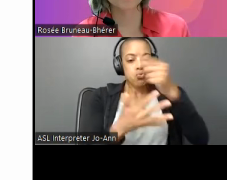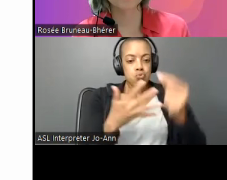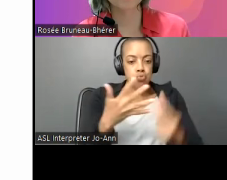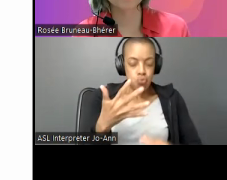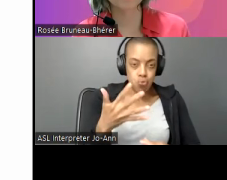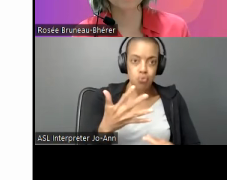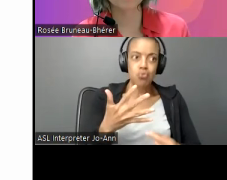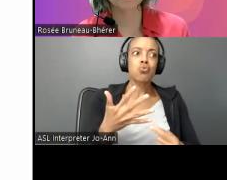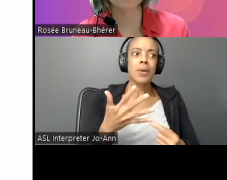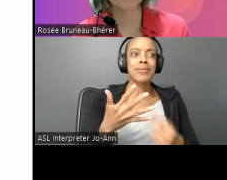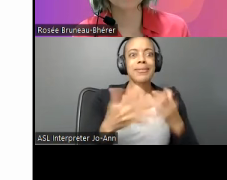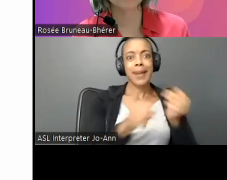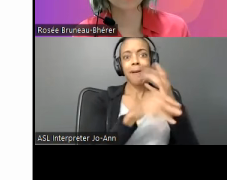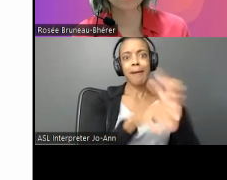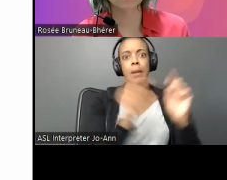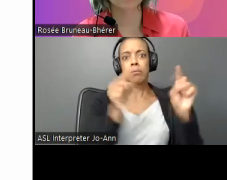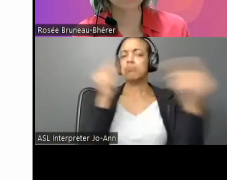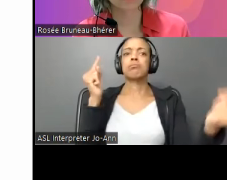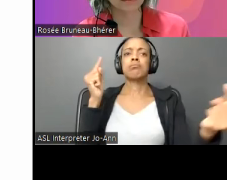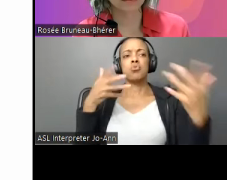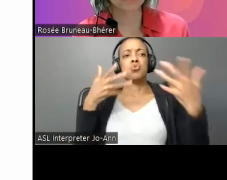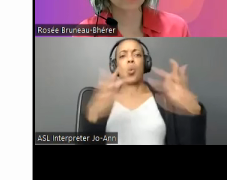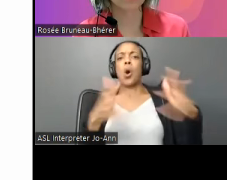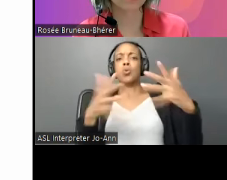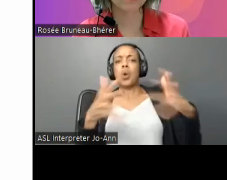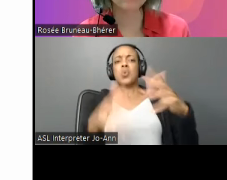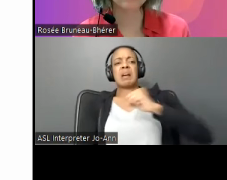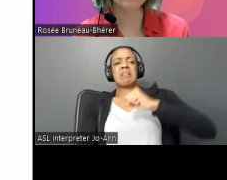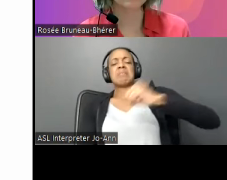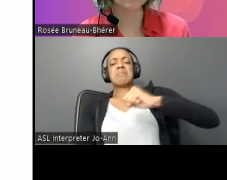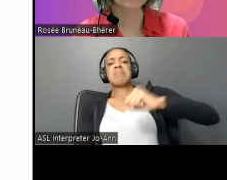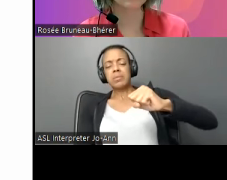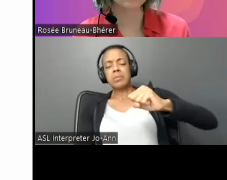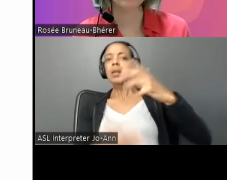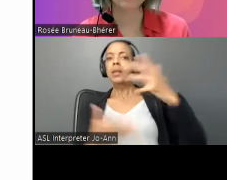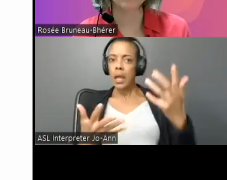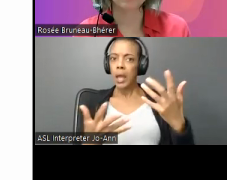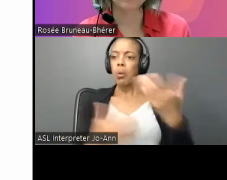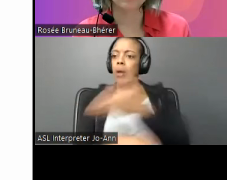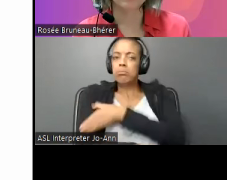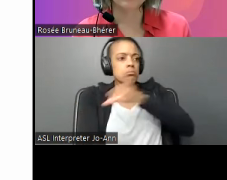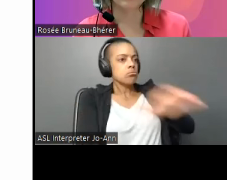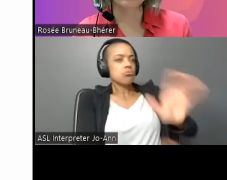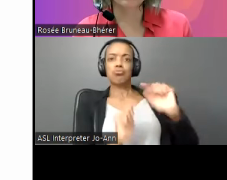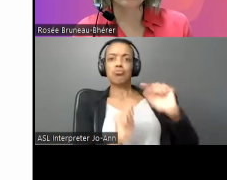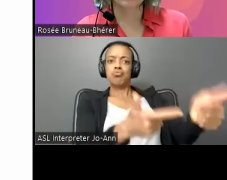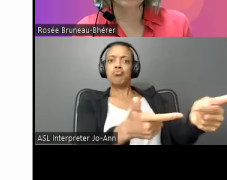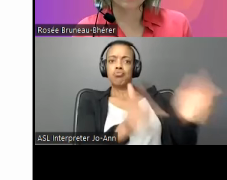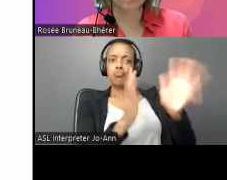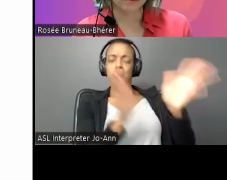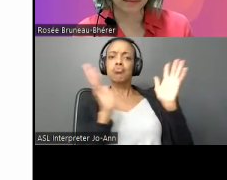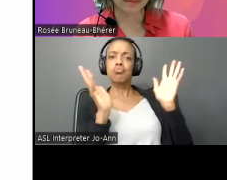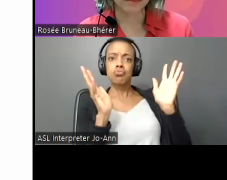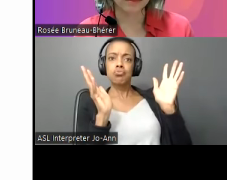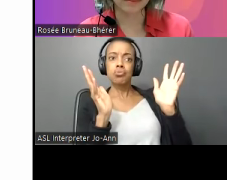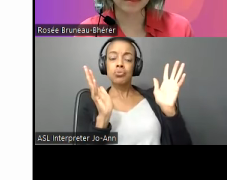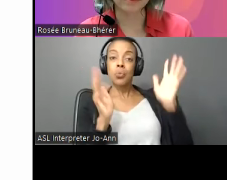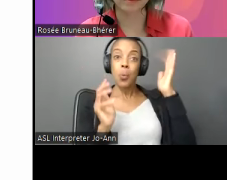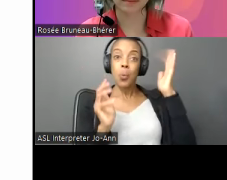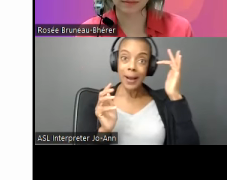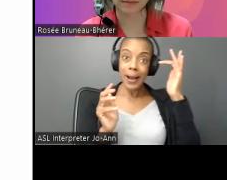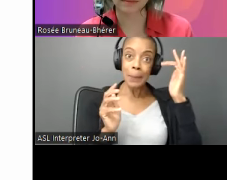in fact, in their abusive lives, they have never been able to fight back against the abuser,